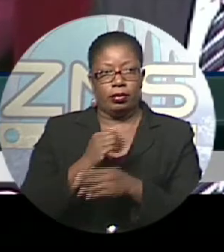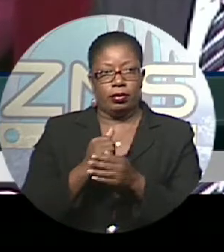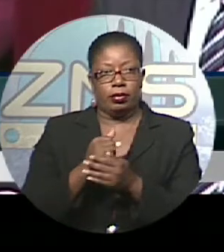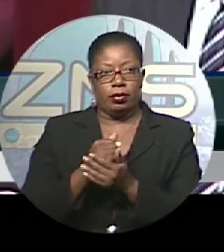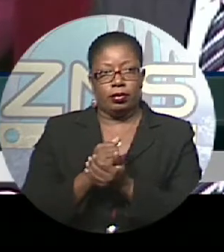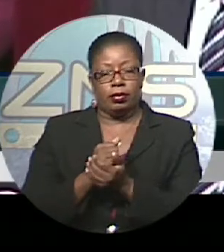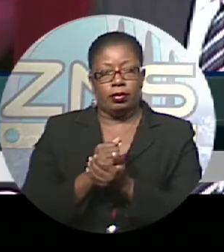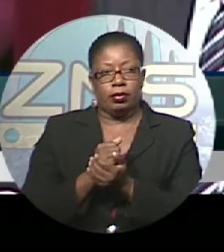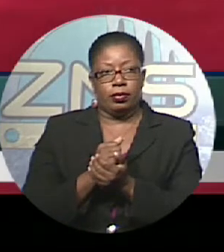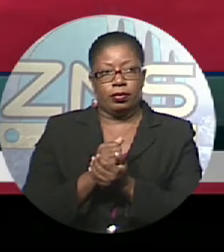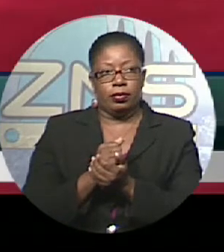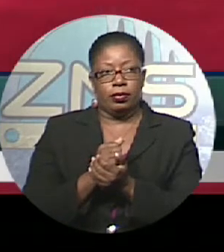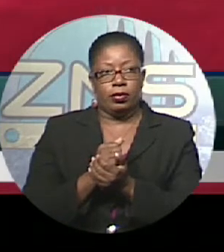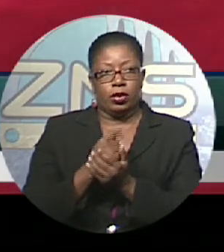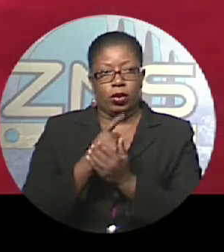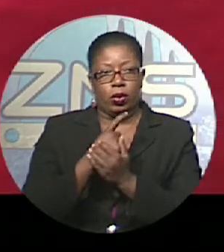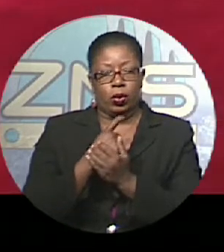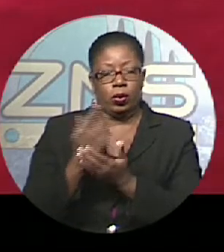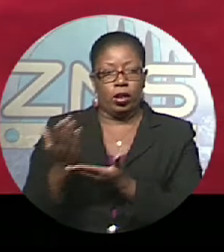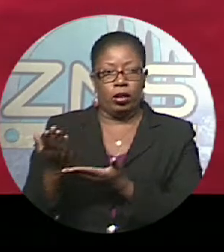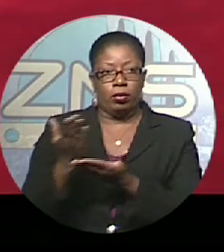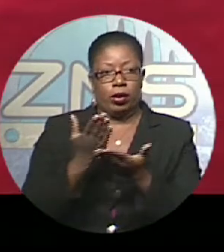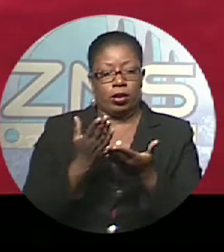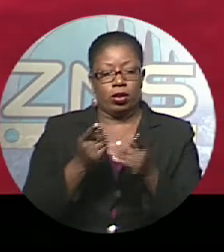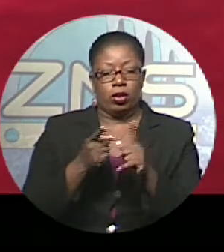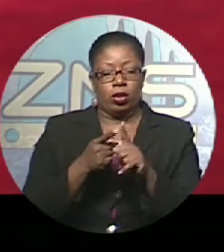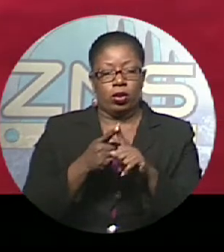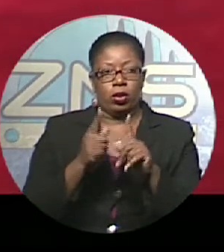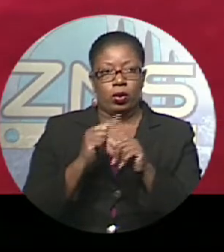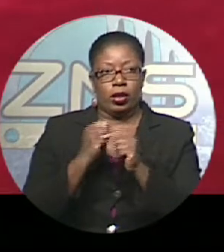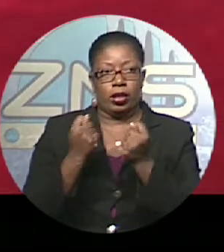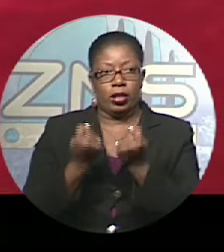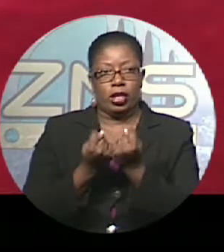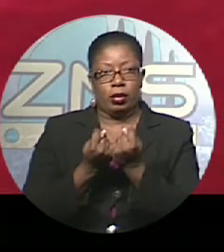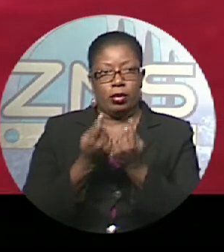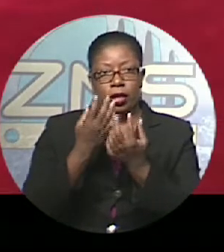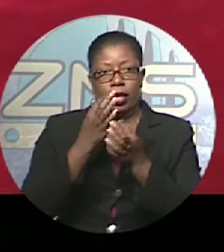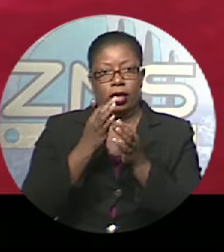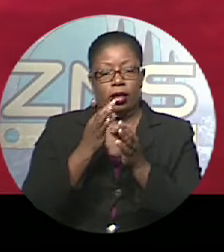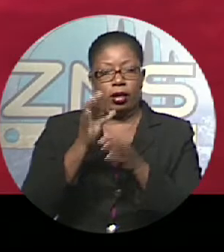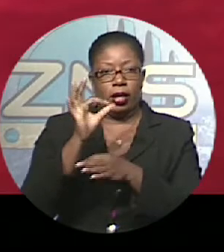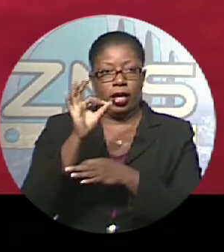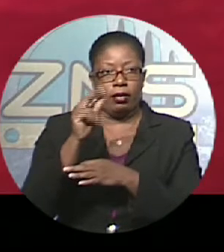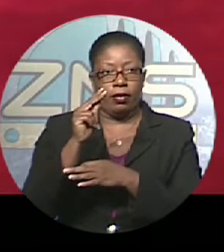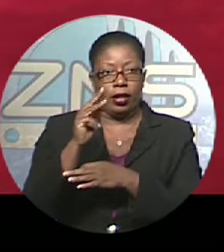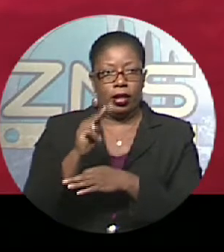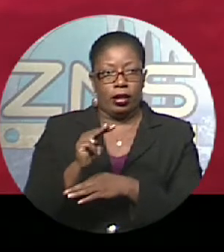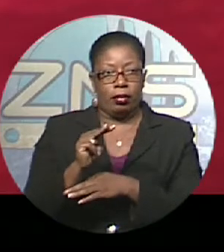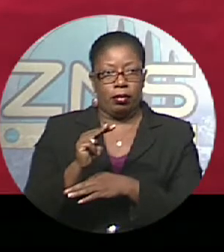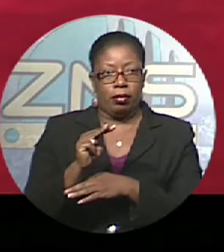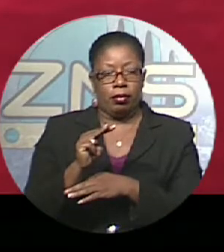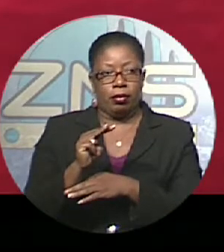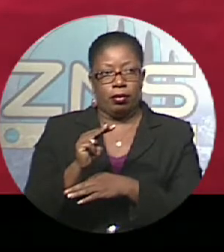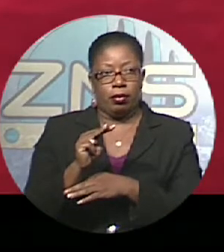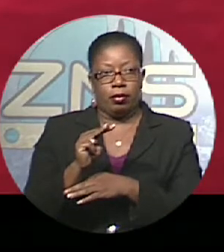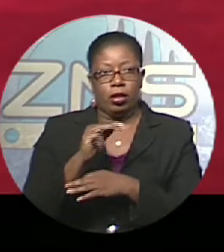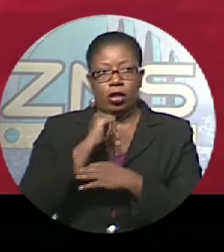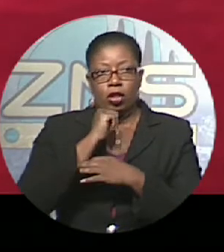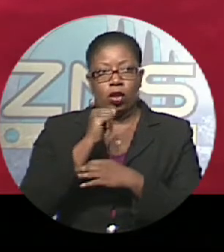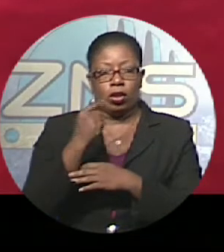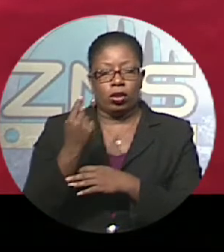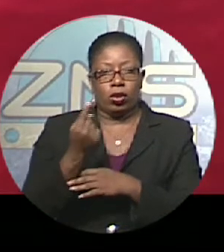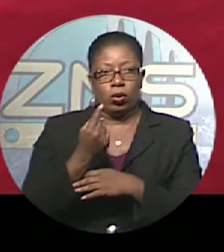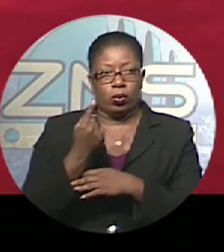He brings to the team of the Free National Movement in this Senate not